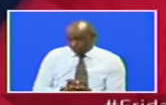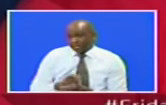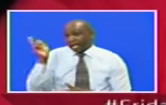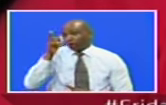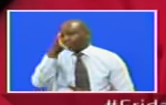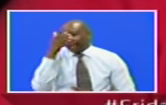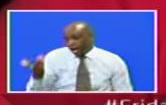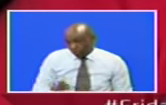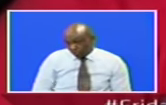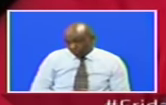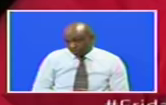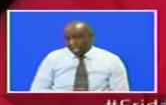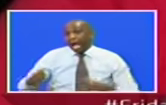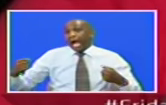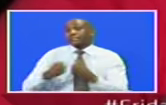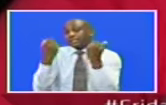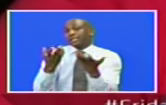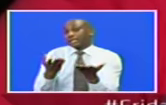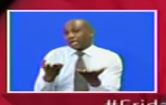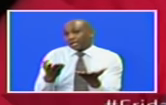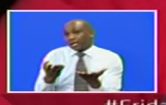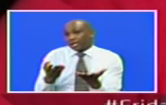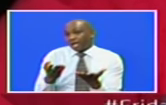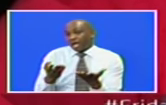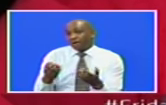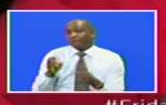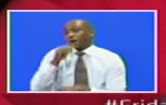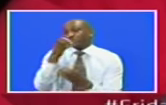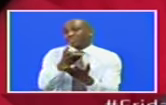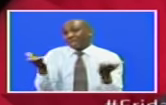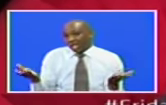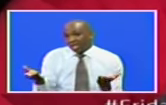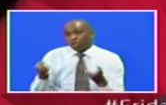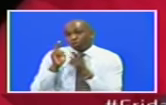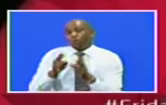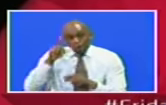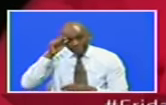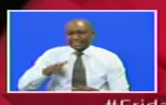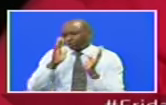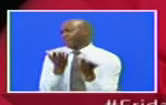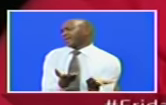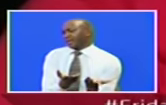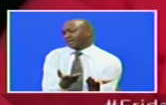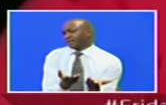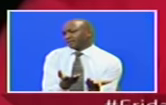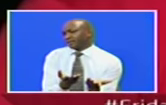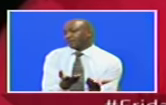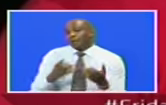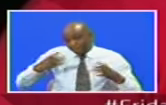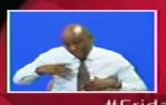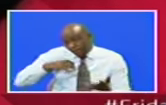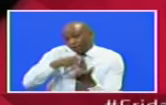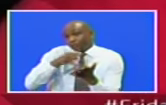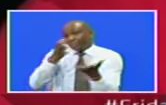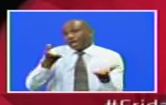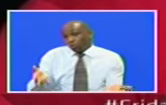Nairobi. Accidents are found along Mombasa Road, and the people involved